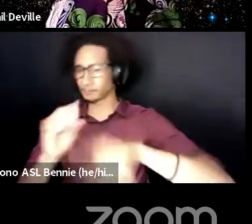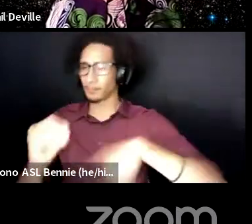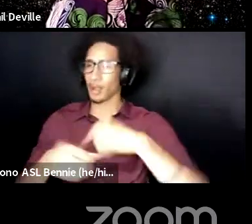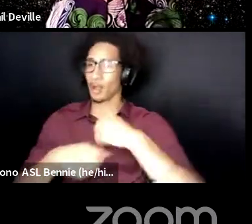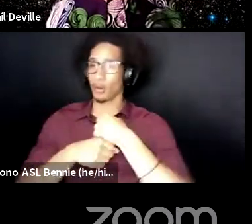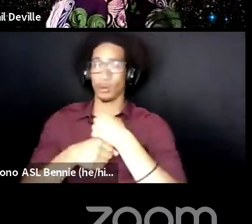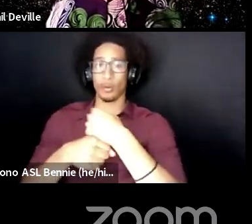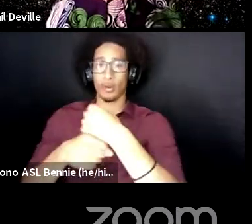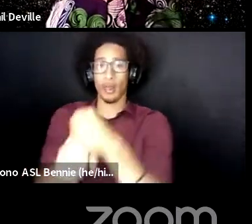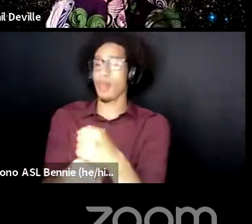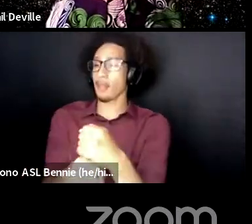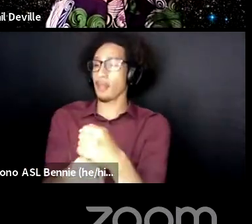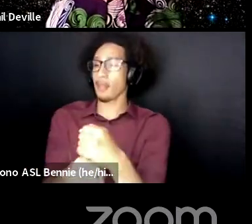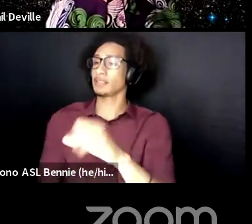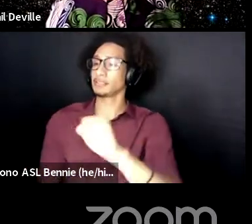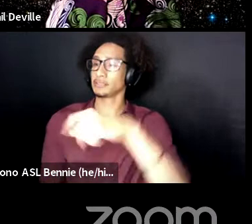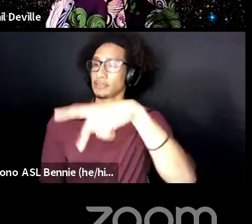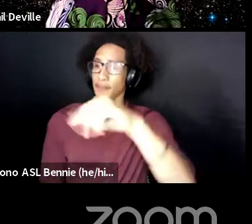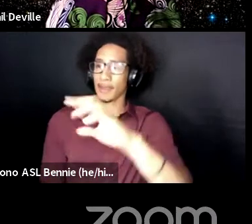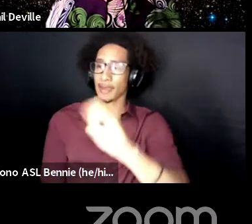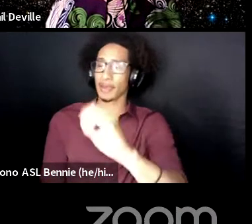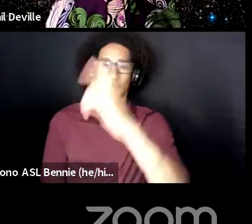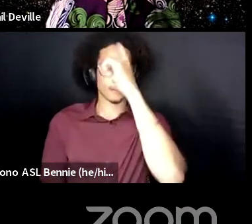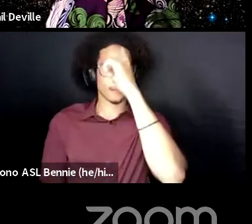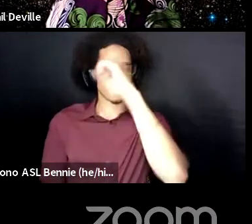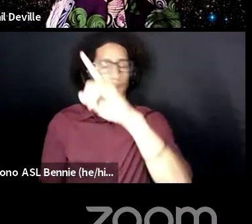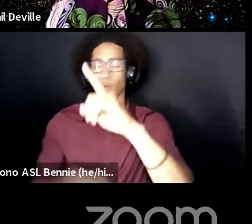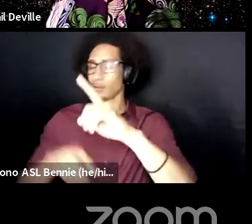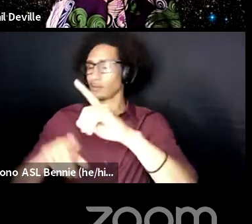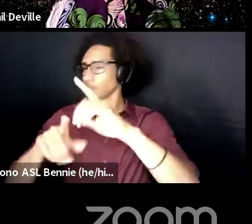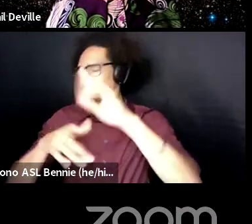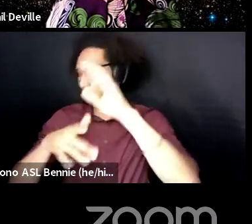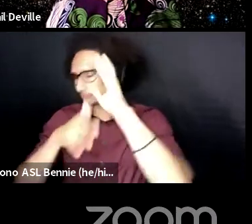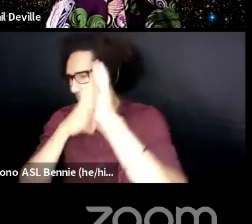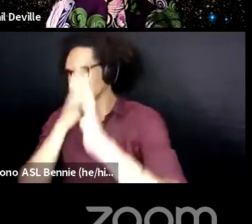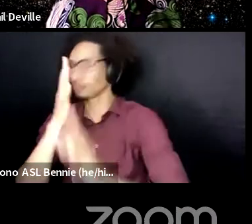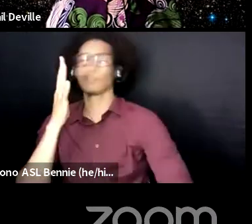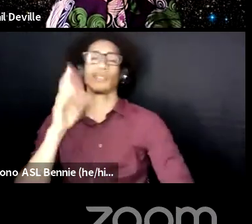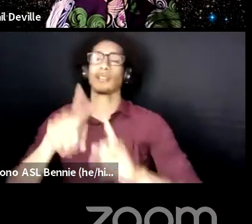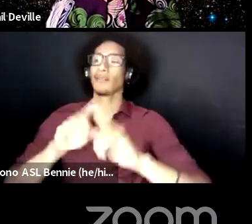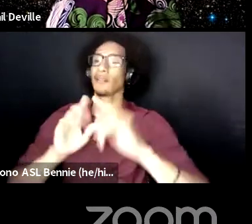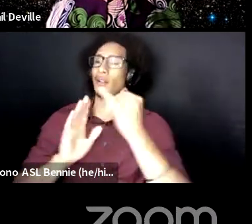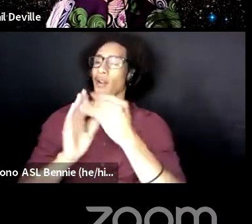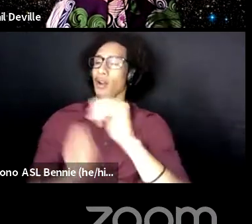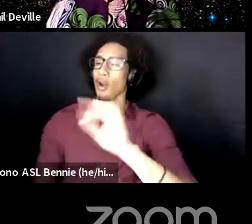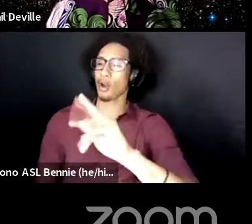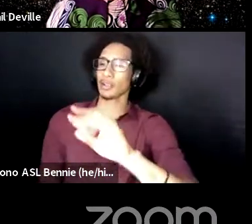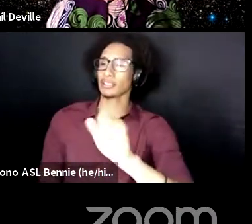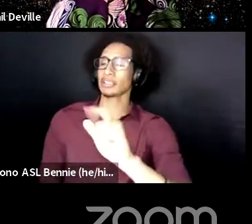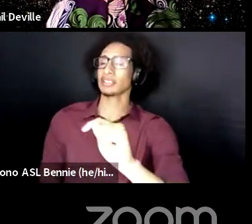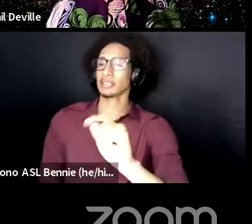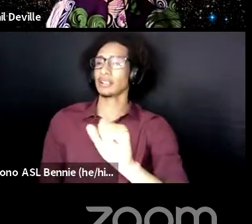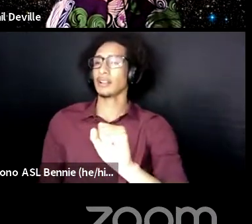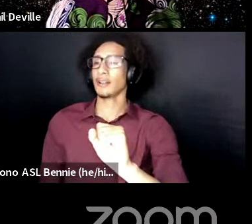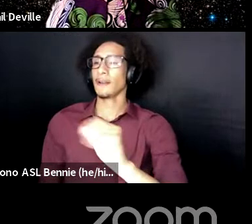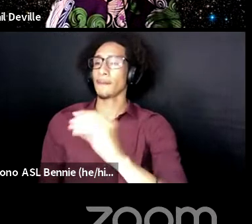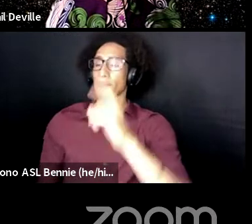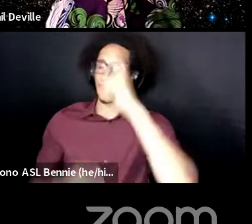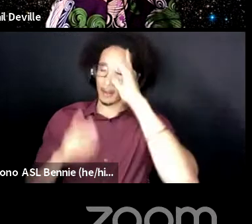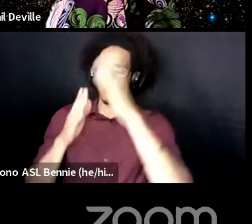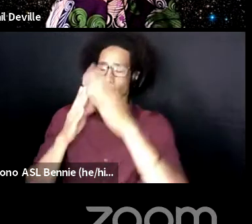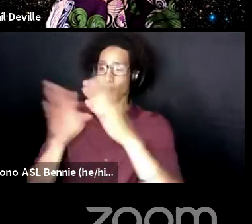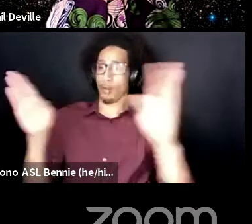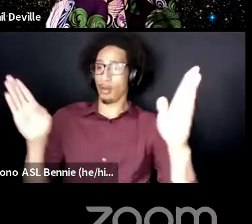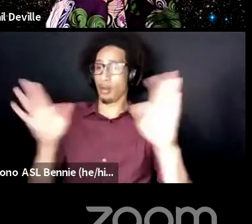artists, for BIPOC artists, for queer, trans, intersectional artists, really thinking broadly about creating space